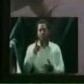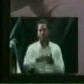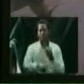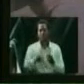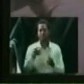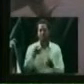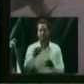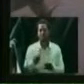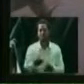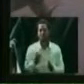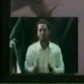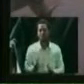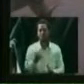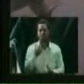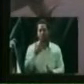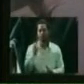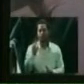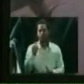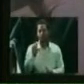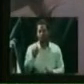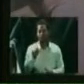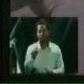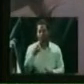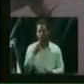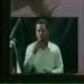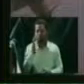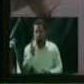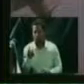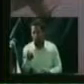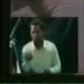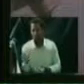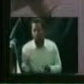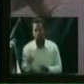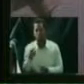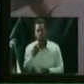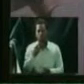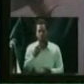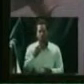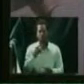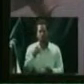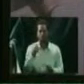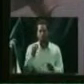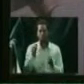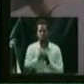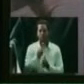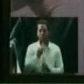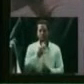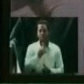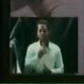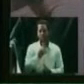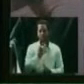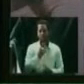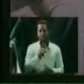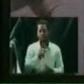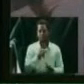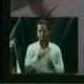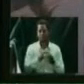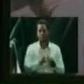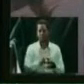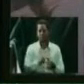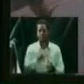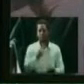approximately $90,300 in order to employ a Broad resident within KCS as part of the Broad Residency